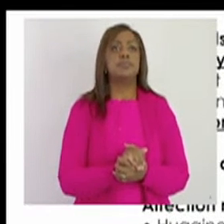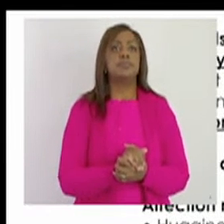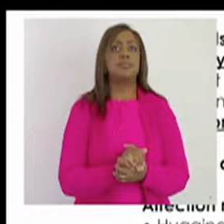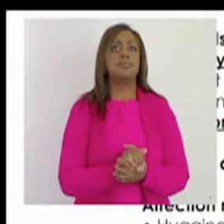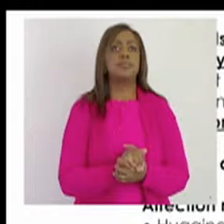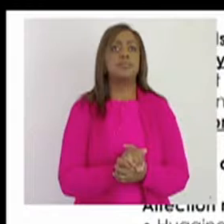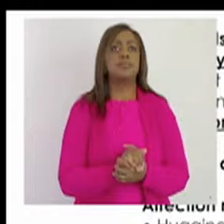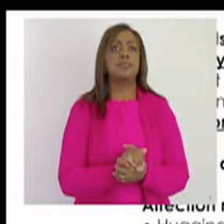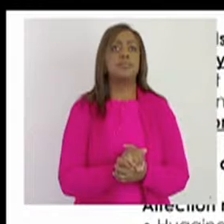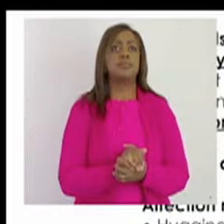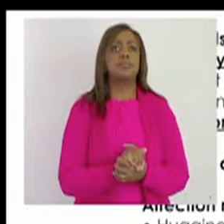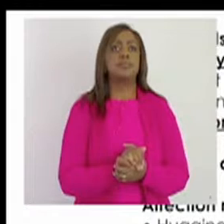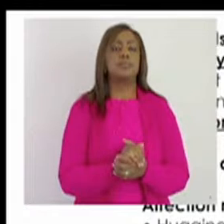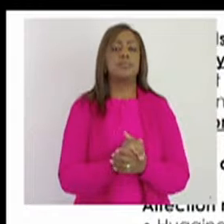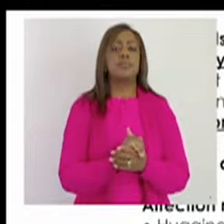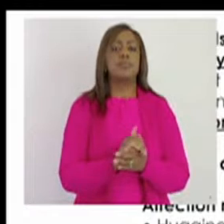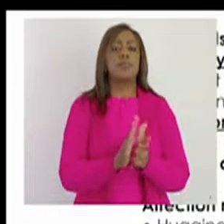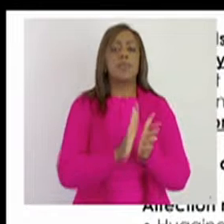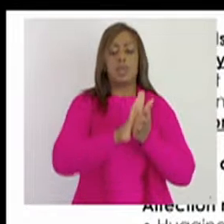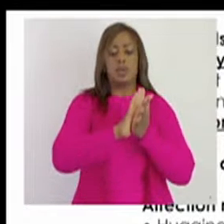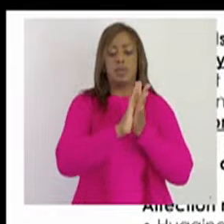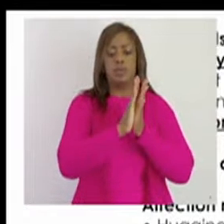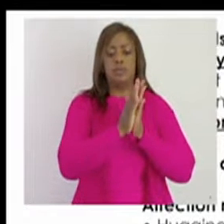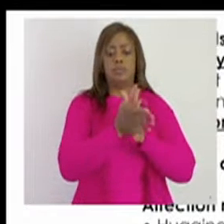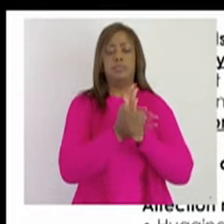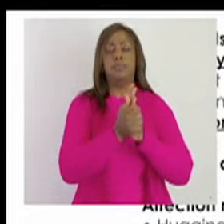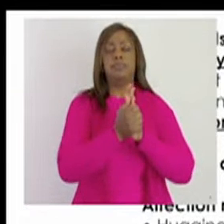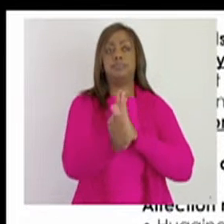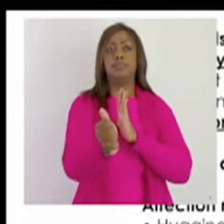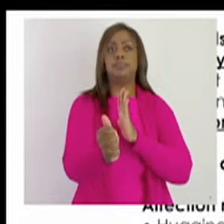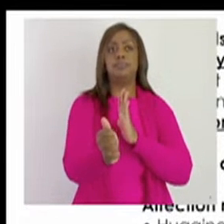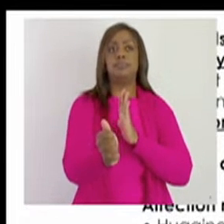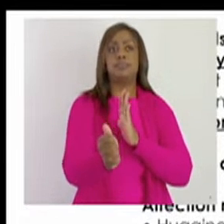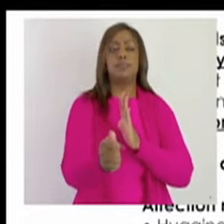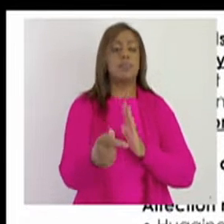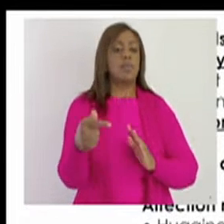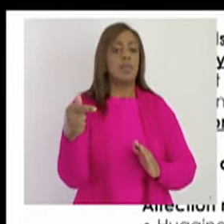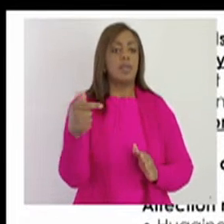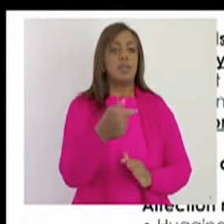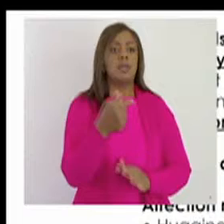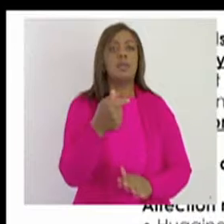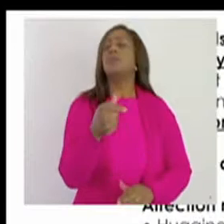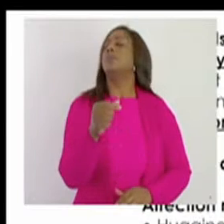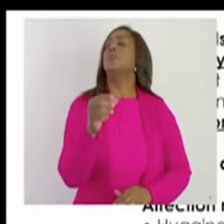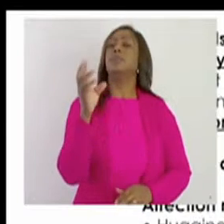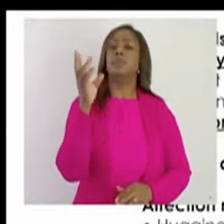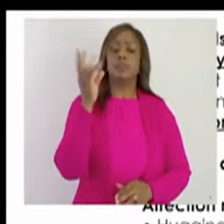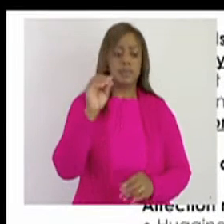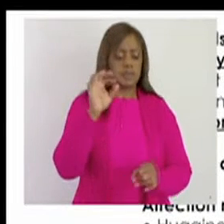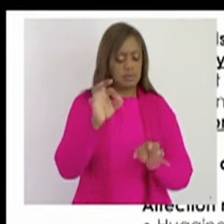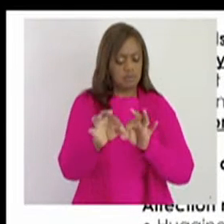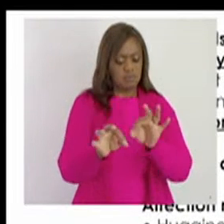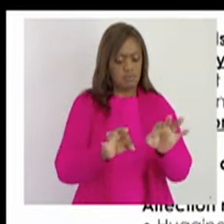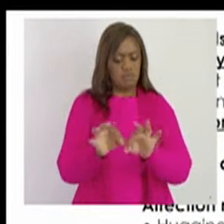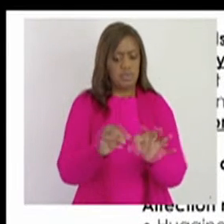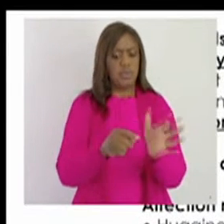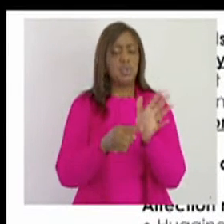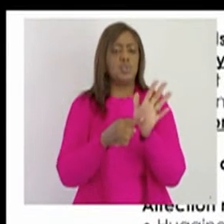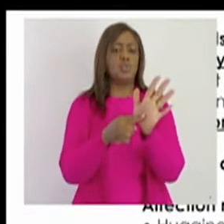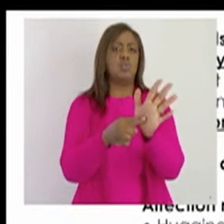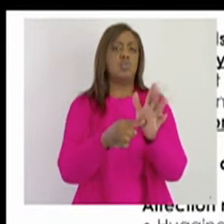first competence says, a learner in grade 7 must be able to describe different ways of showing affection that are